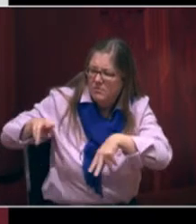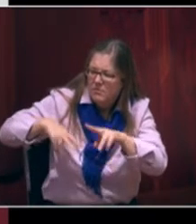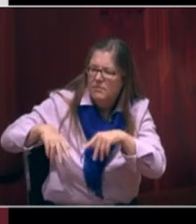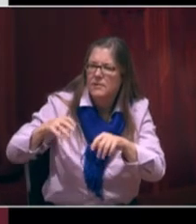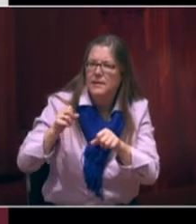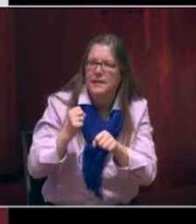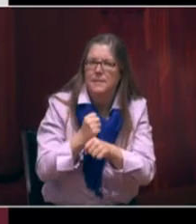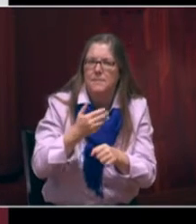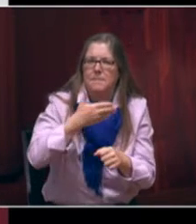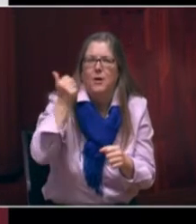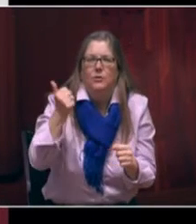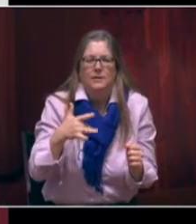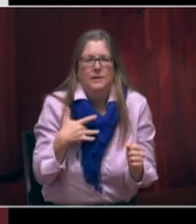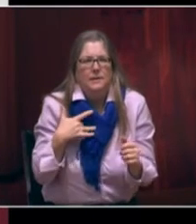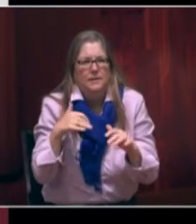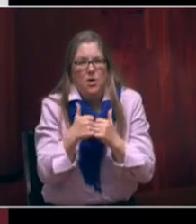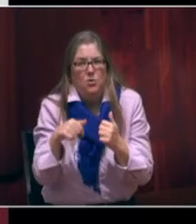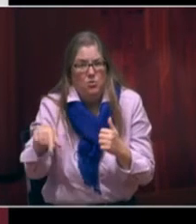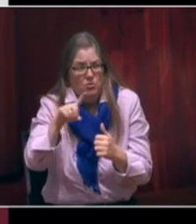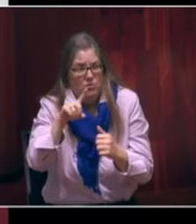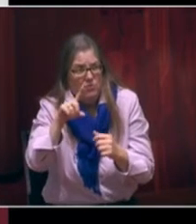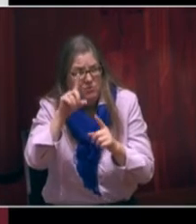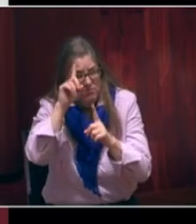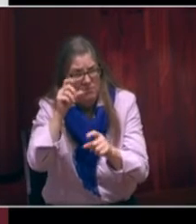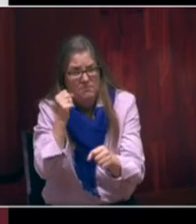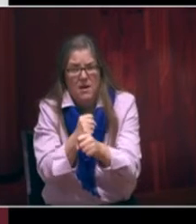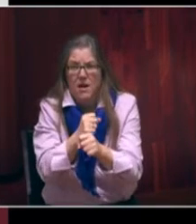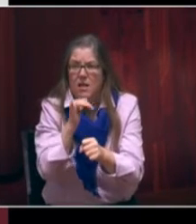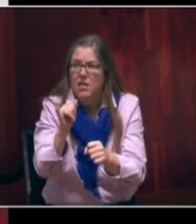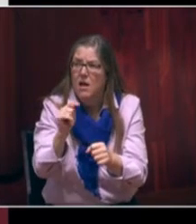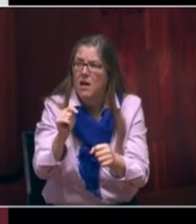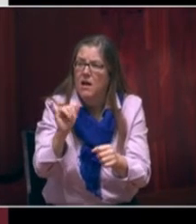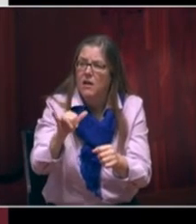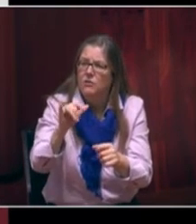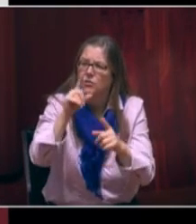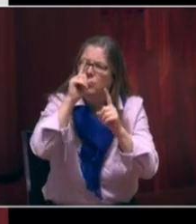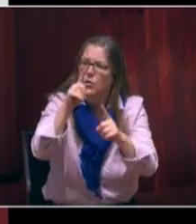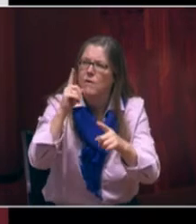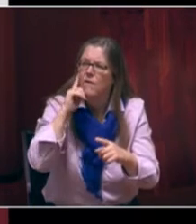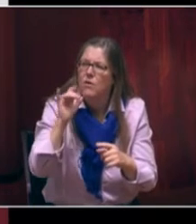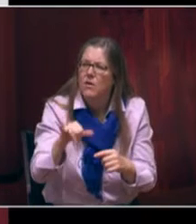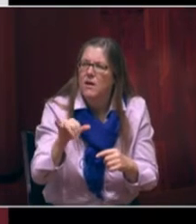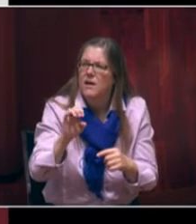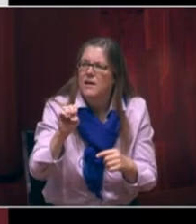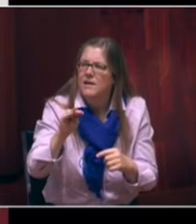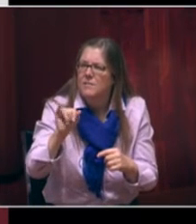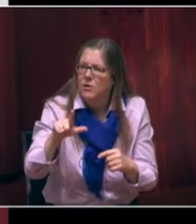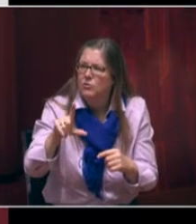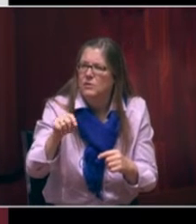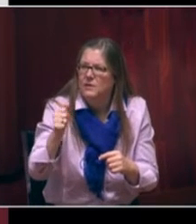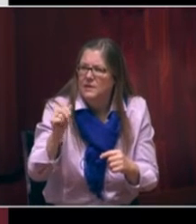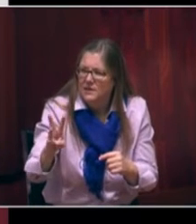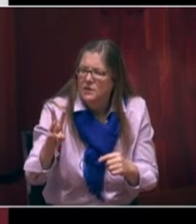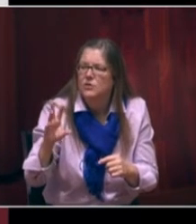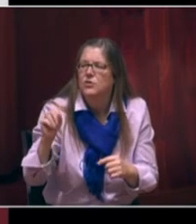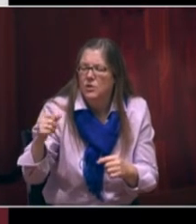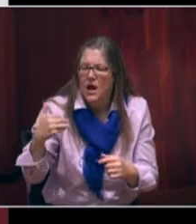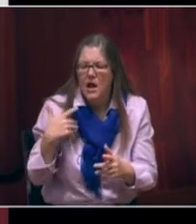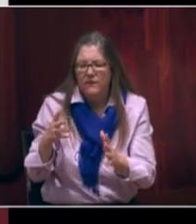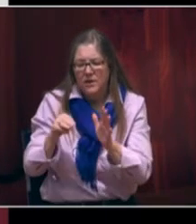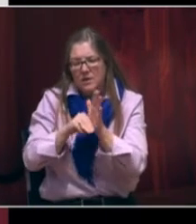the 2016 email goal, especially following our success criteria. So we've developed a maturity model-like approach to get